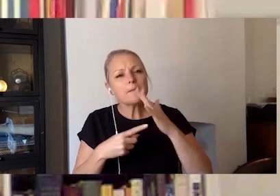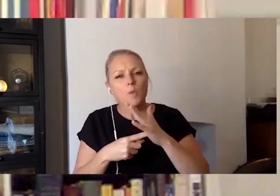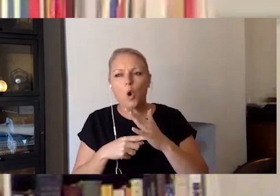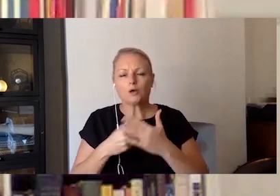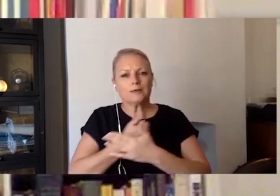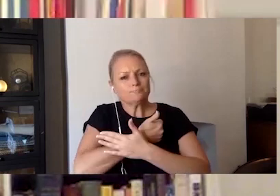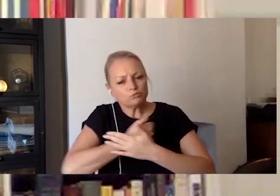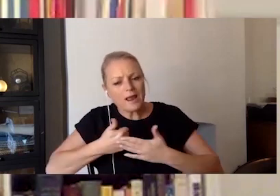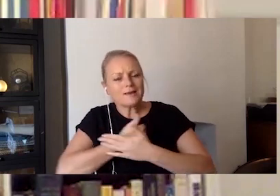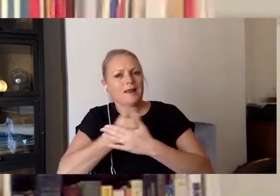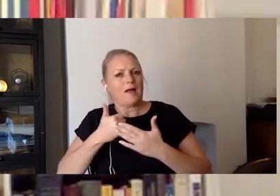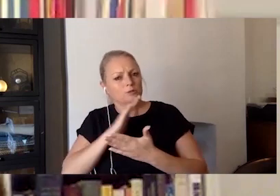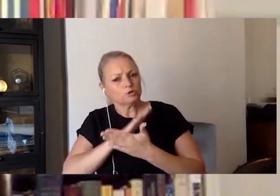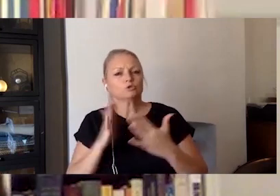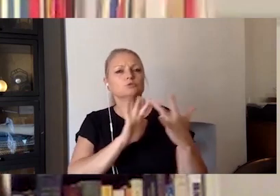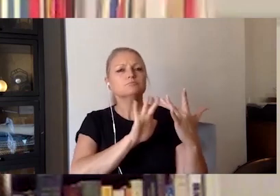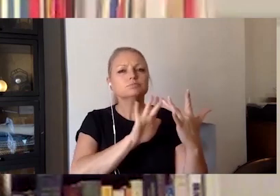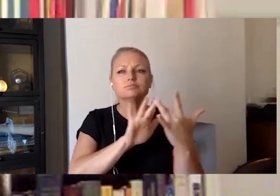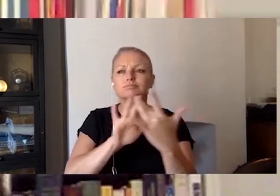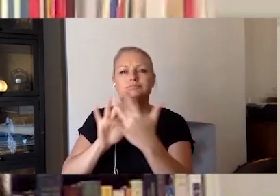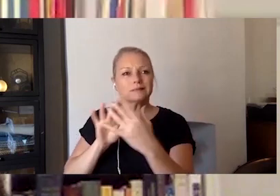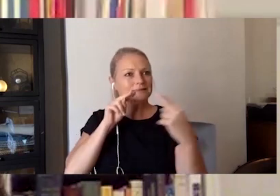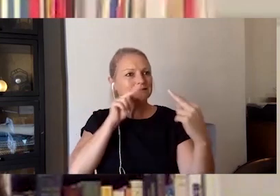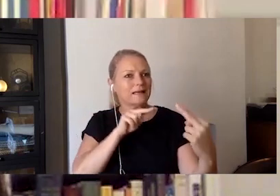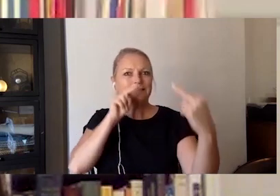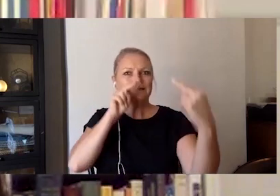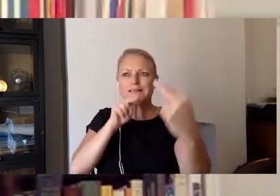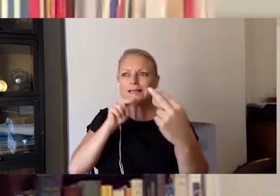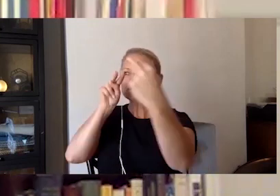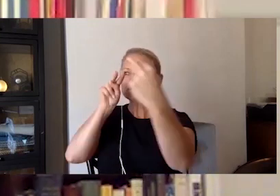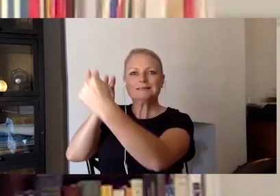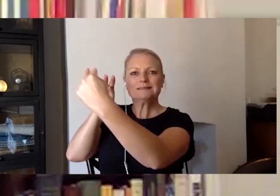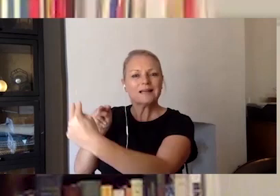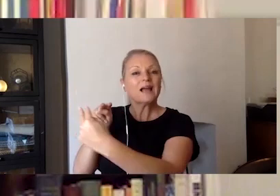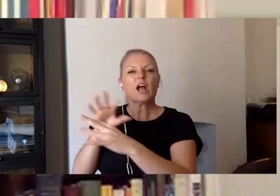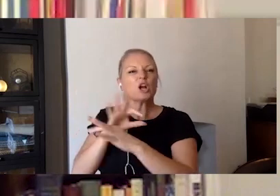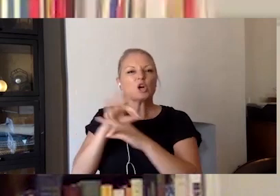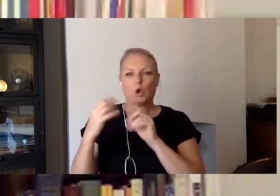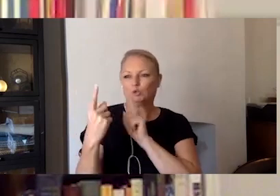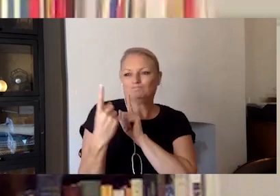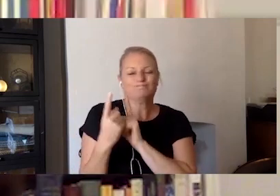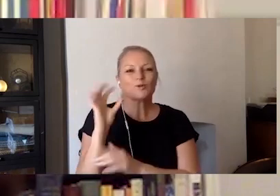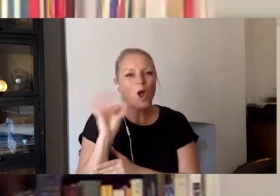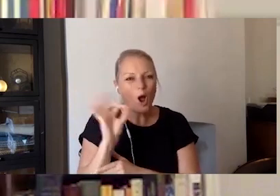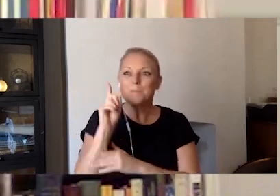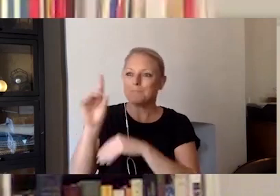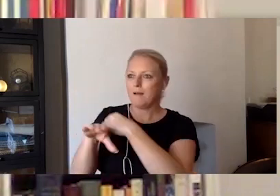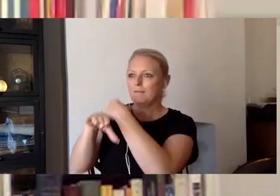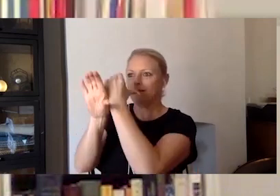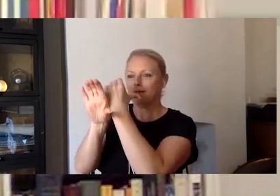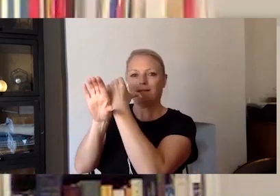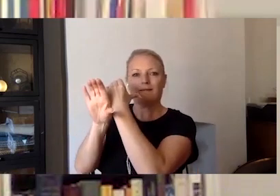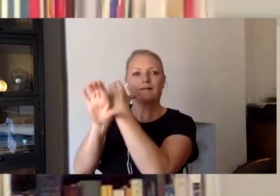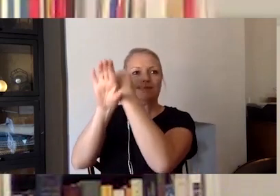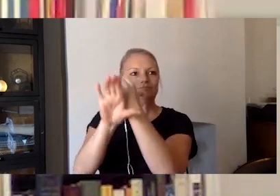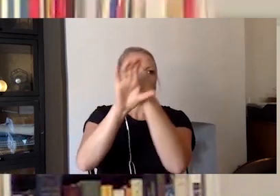you're closest with will be as much benefit to the other person as it is for you. And I'm holding